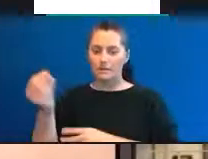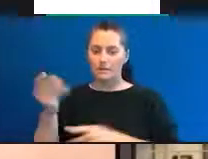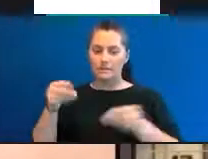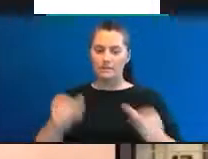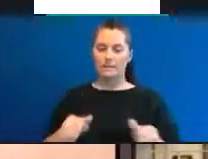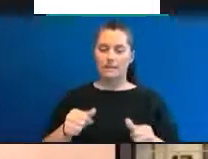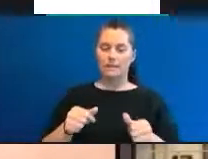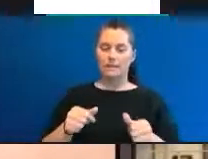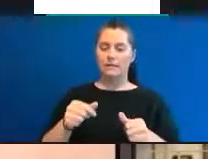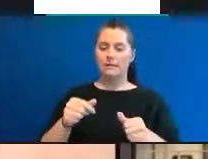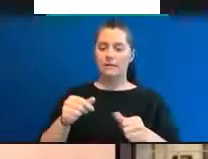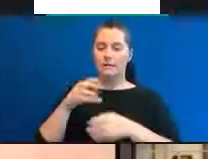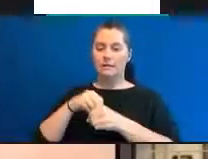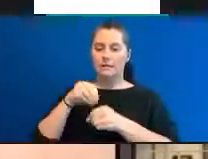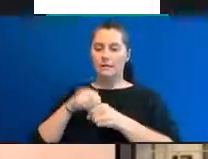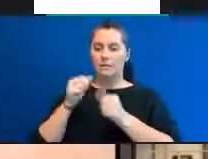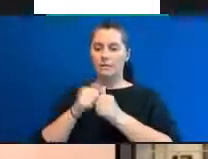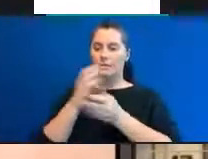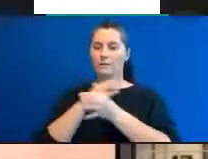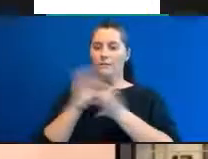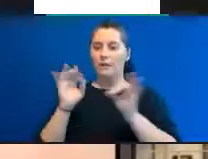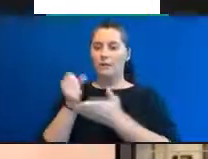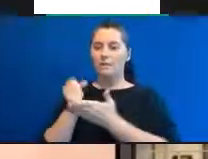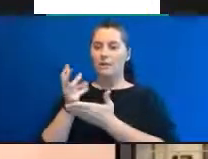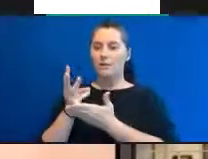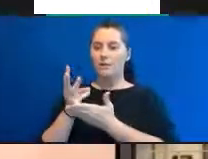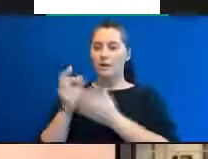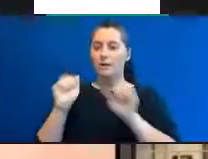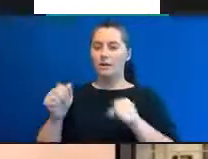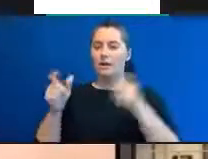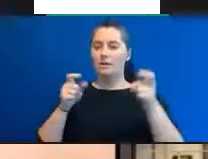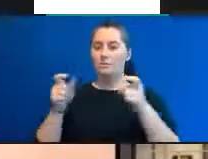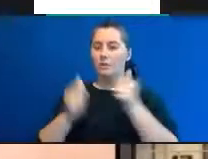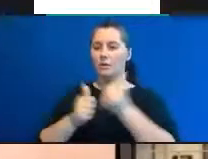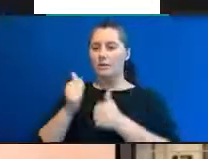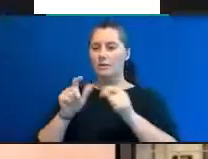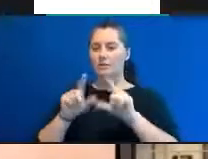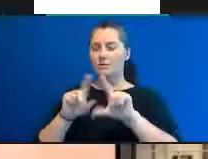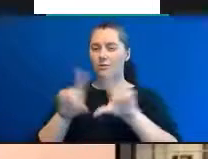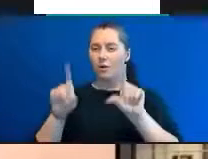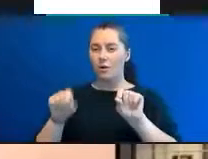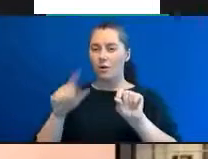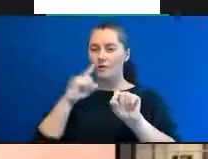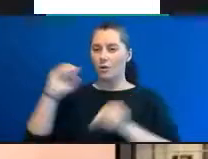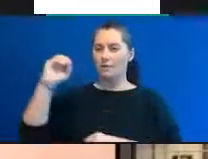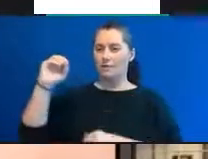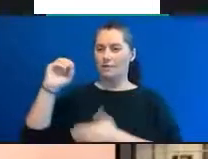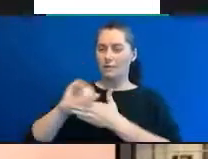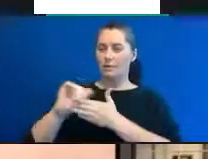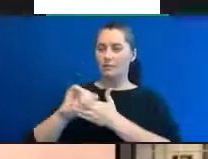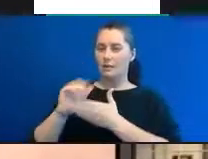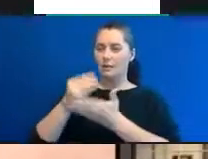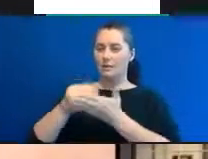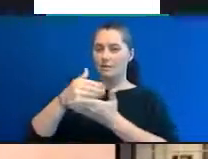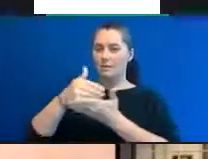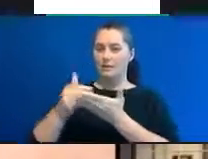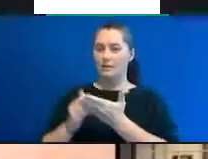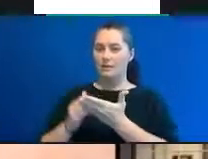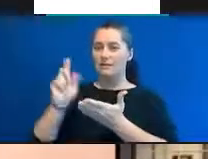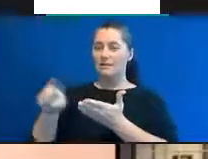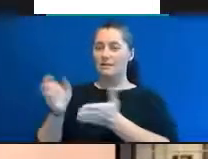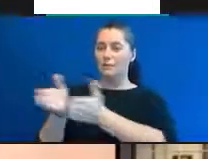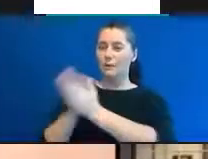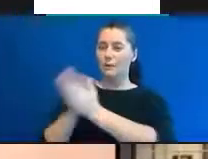free software, we can actually control each card and just put a $0 budget on there. And when they need to request funds or get funds,